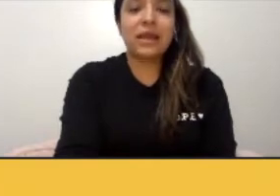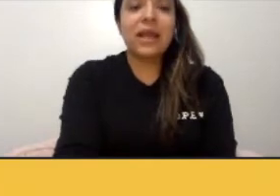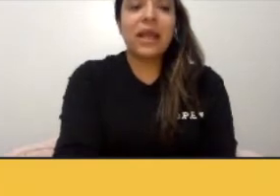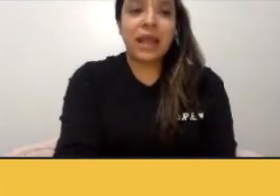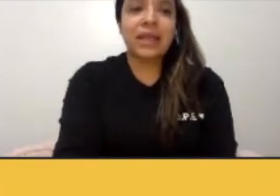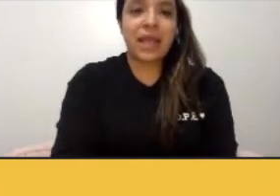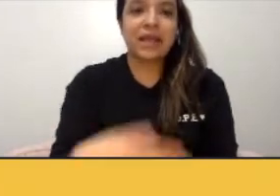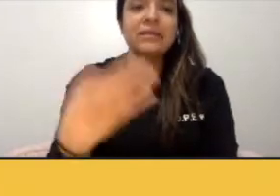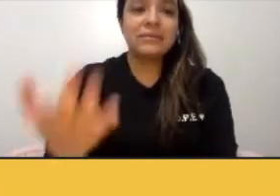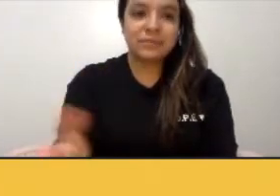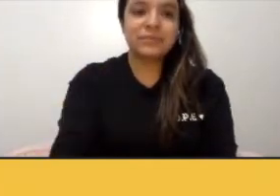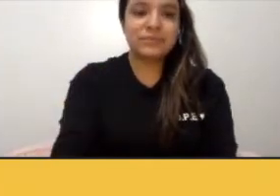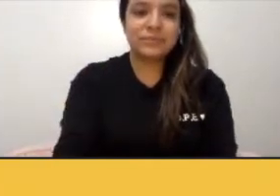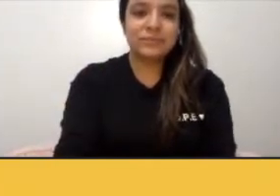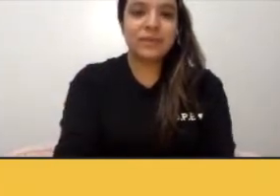A-N-N, A-N,